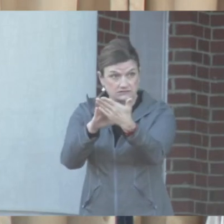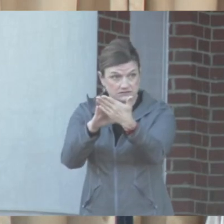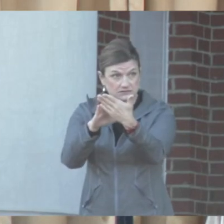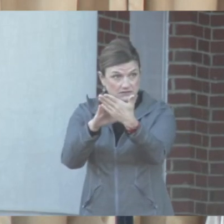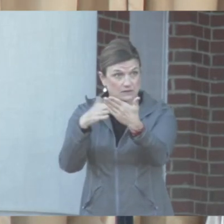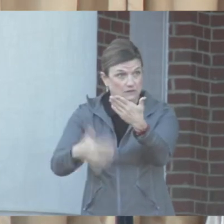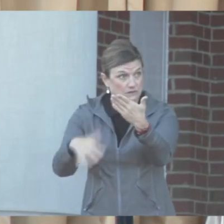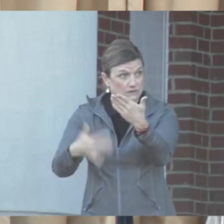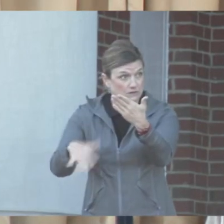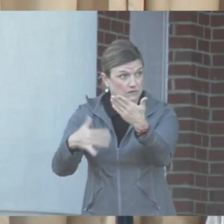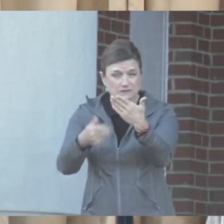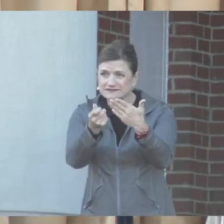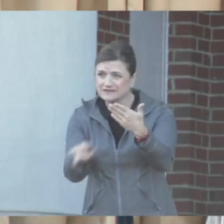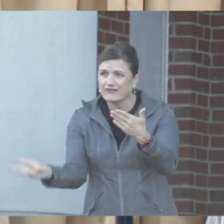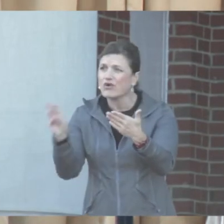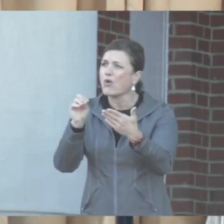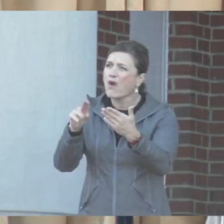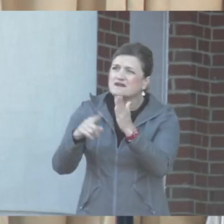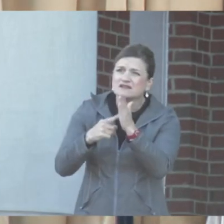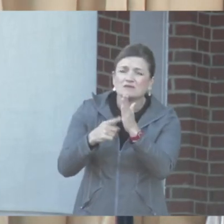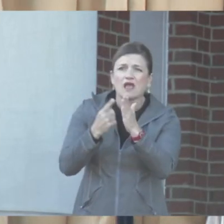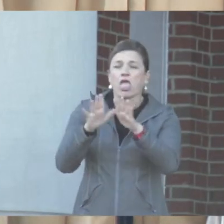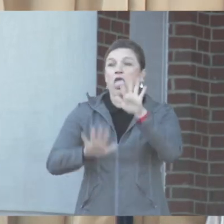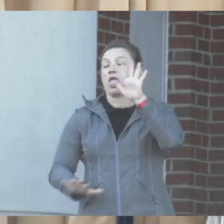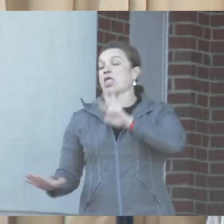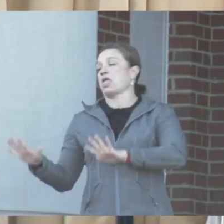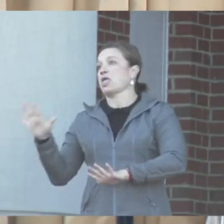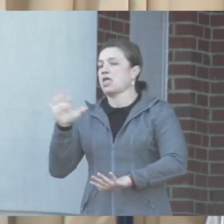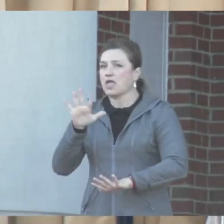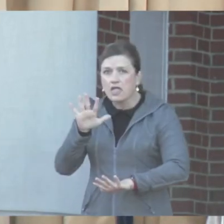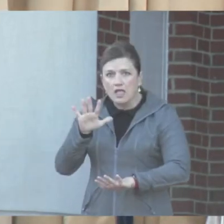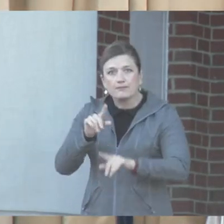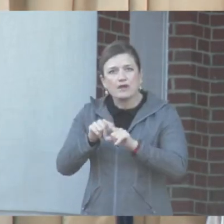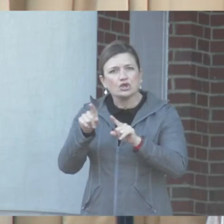and perhaps a setback or two. But you persisted